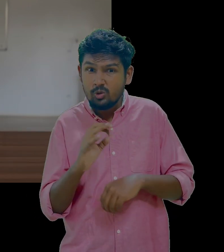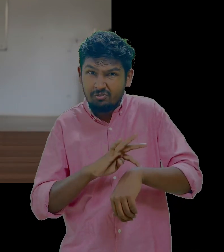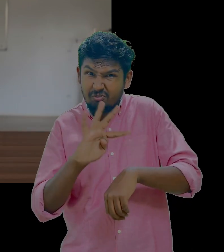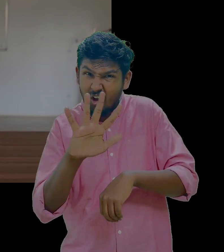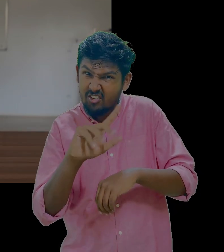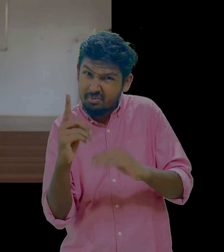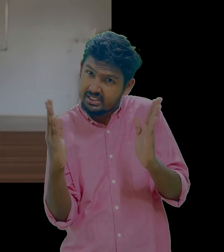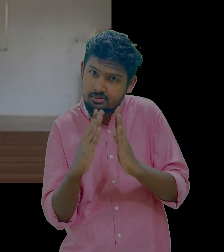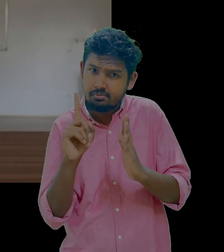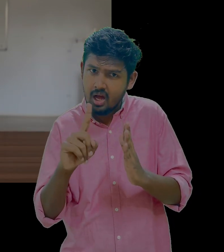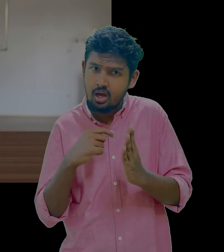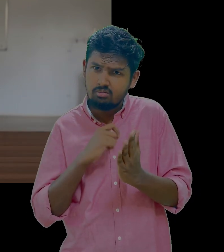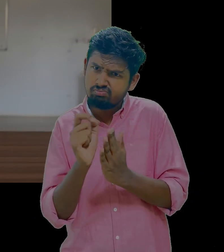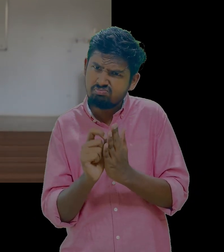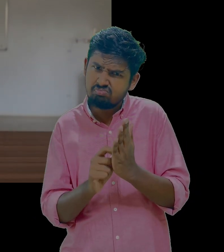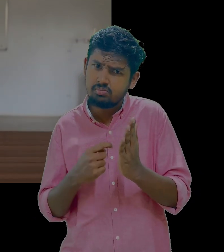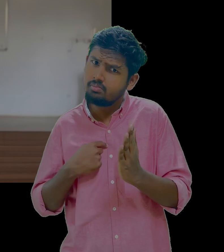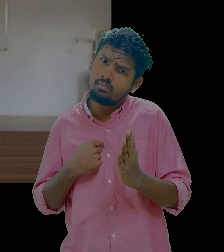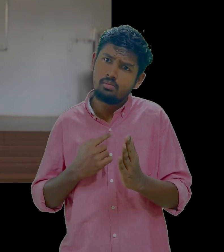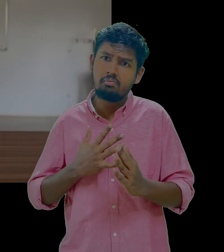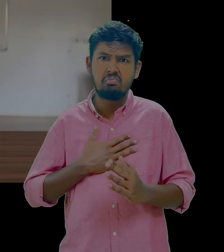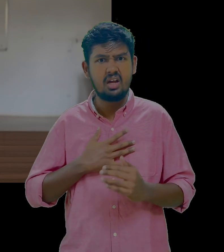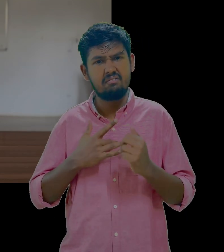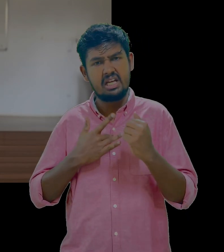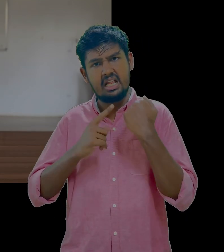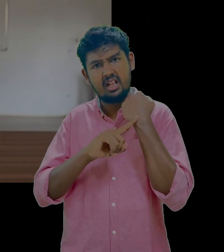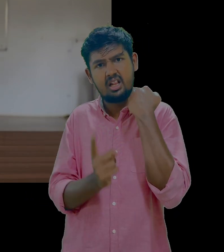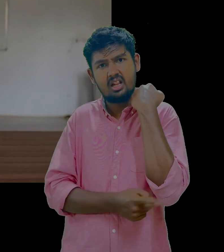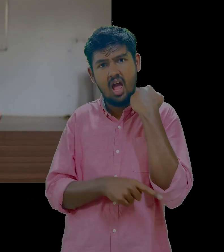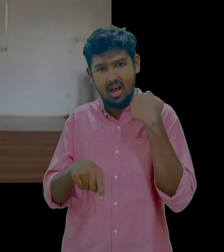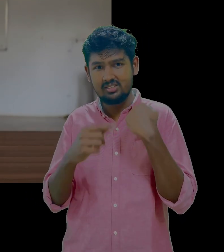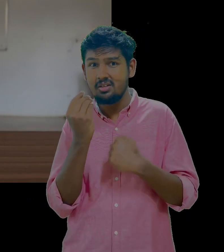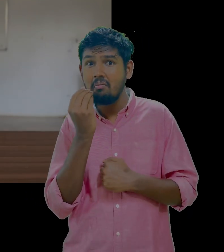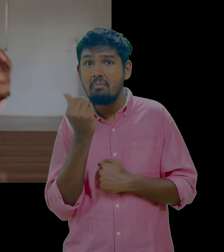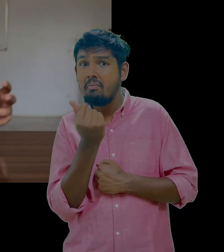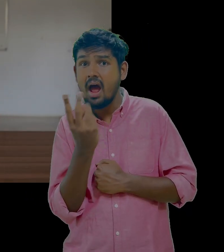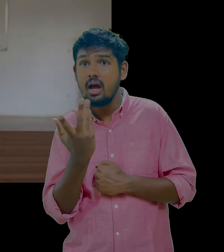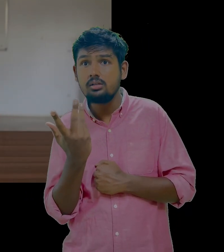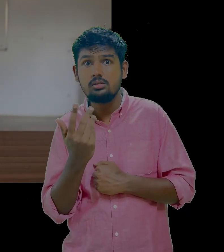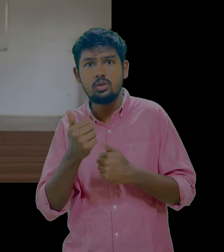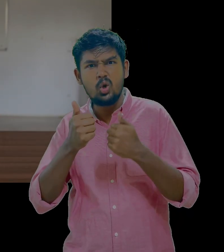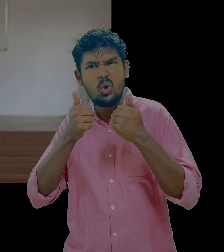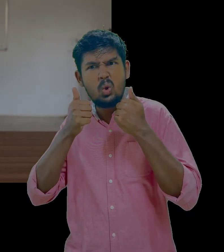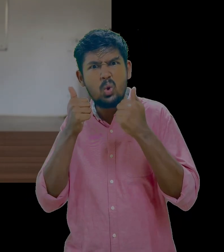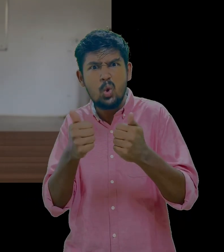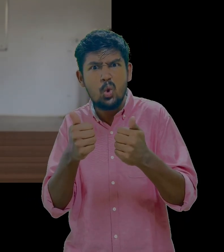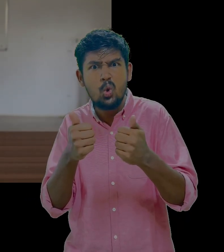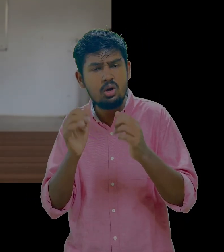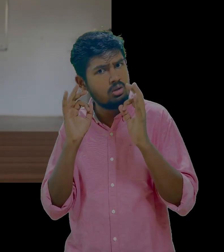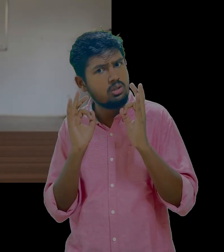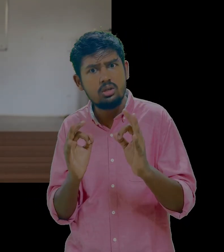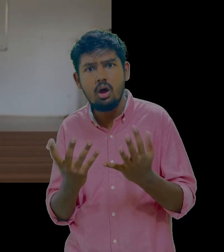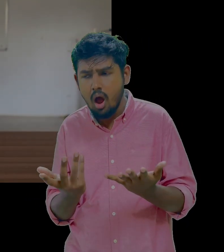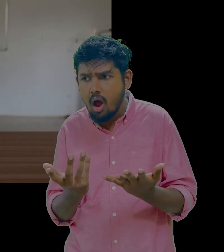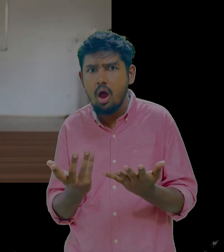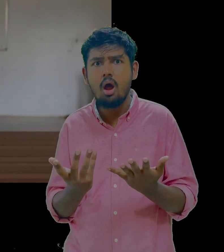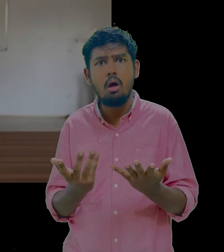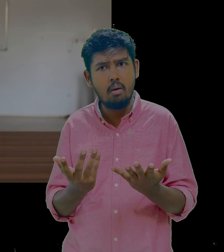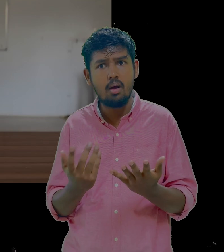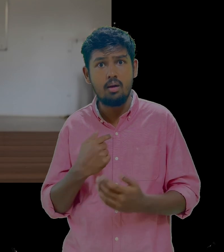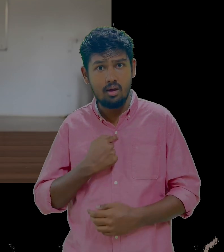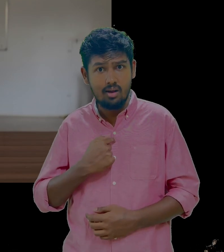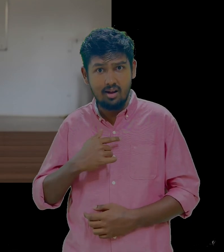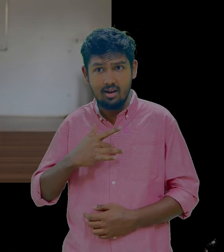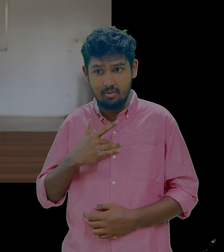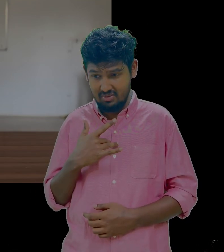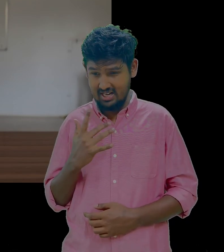paper in about, for just 45 minutes, which otherwise is a 2.5 hours examination.